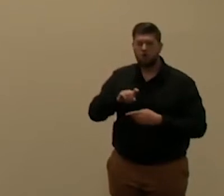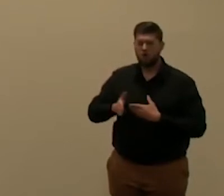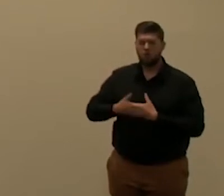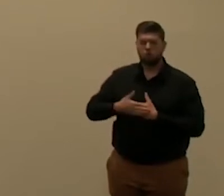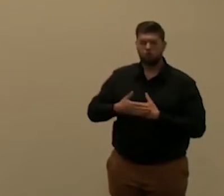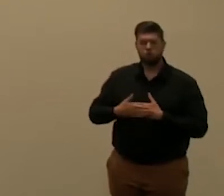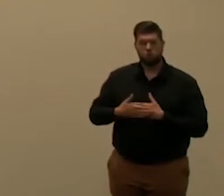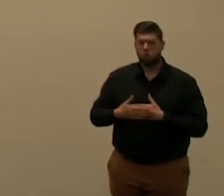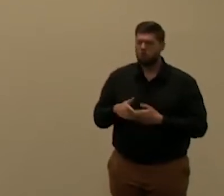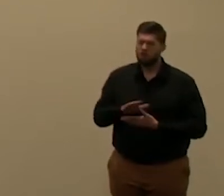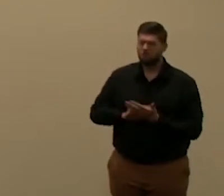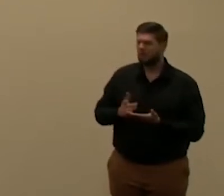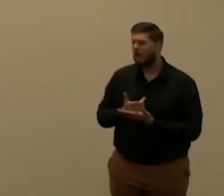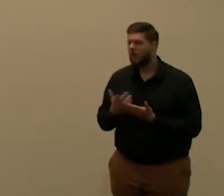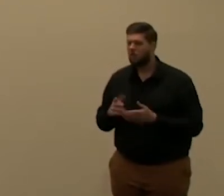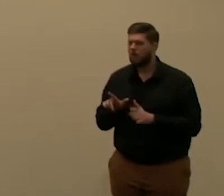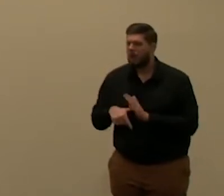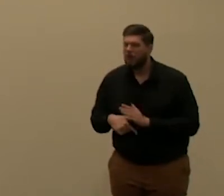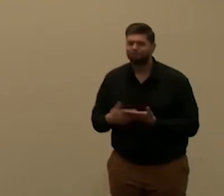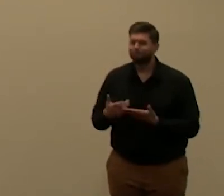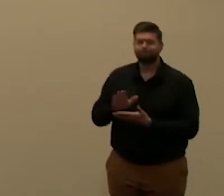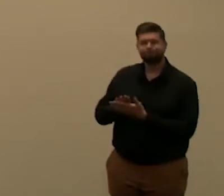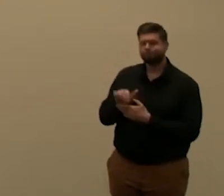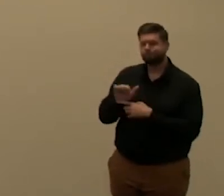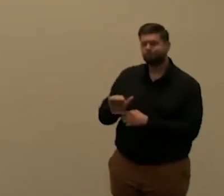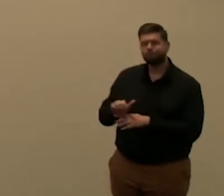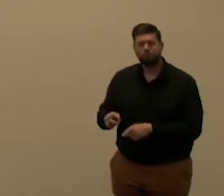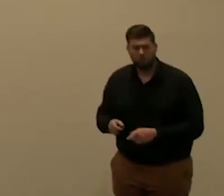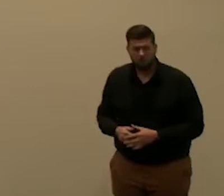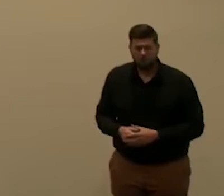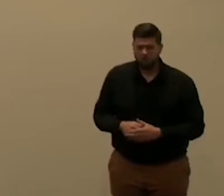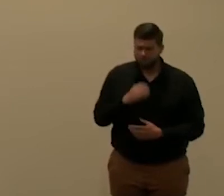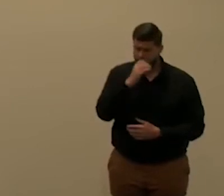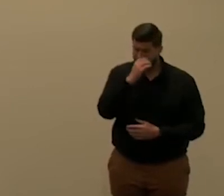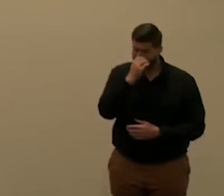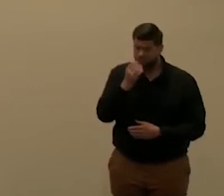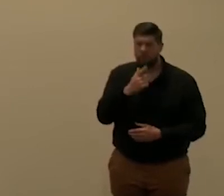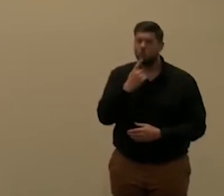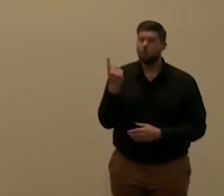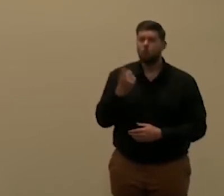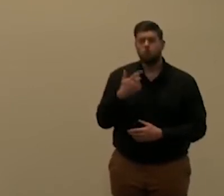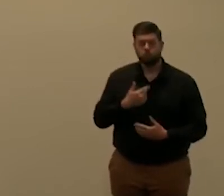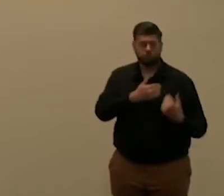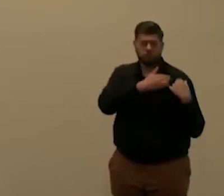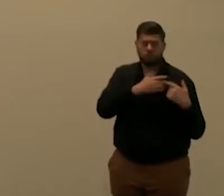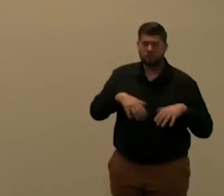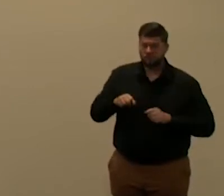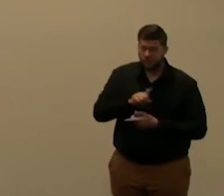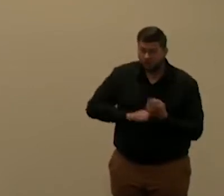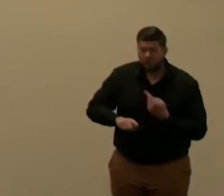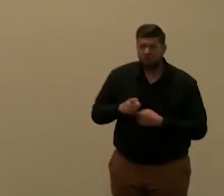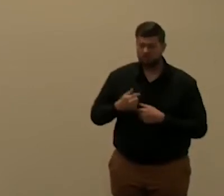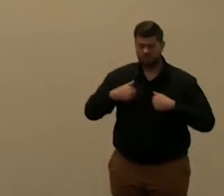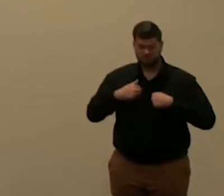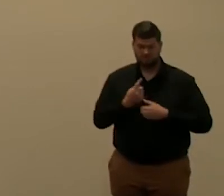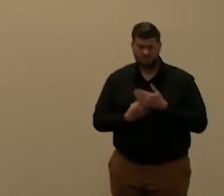certain time? And who can actually start the meeting? If I'm the organizer of the meeting, I'm a bit late. Is it okay if somebody else